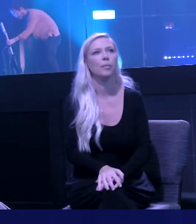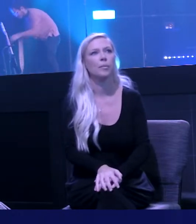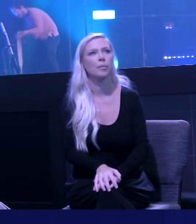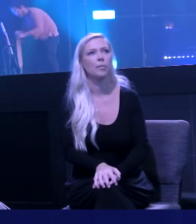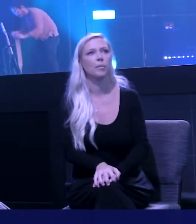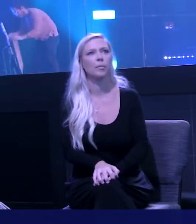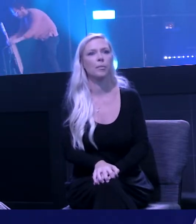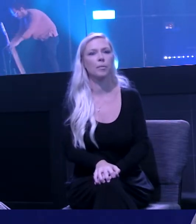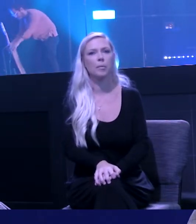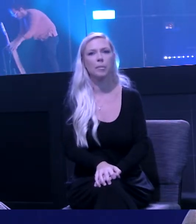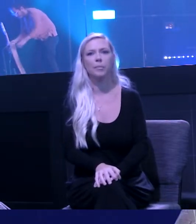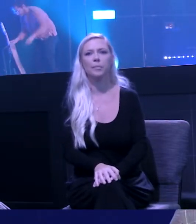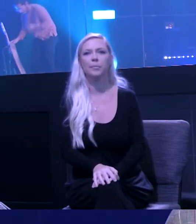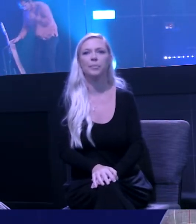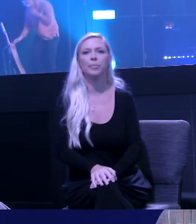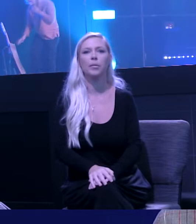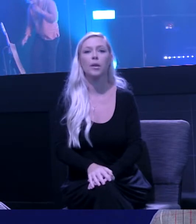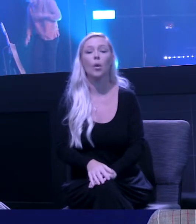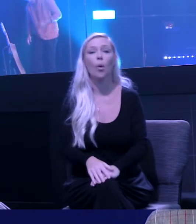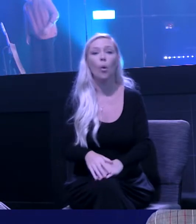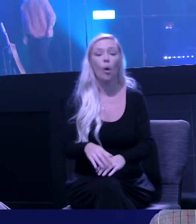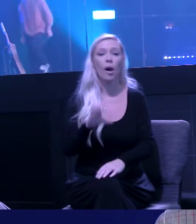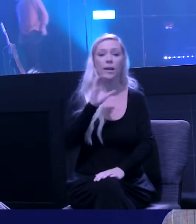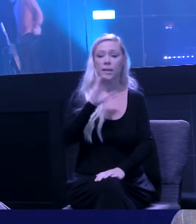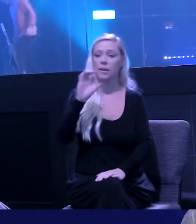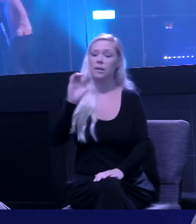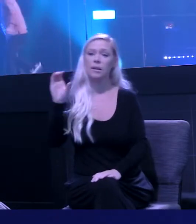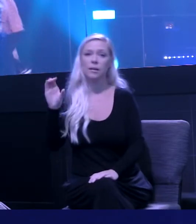boxes located in the lobbies. You can go to